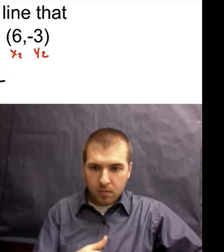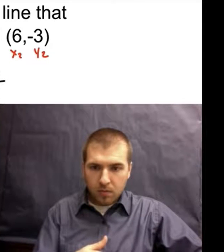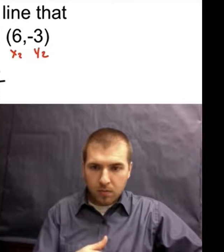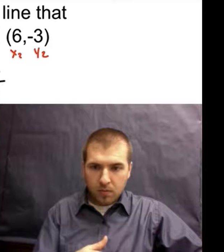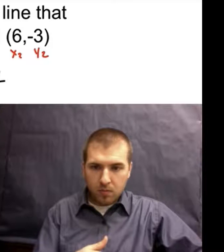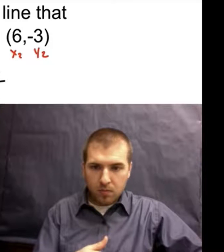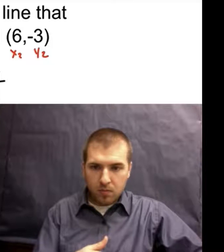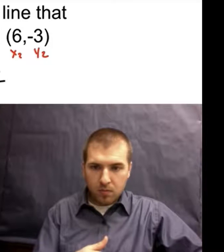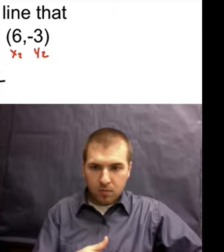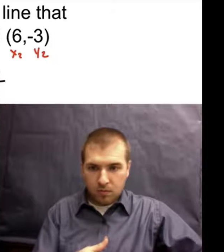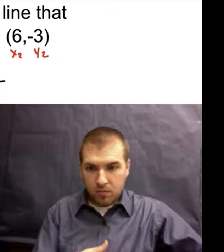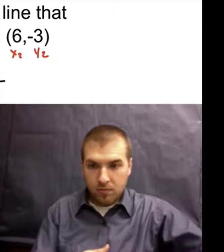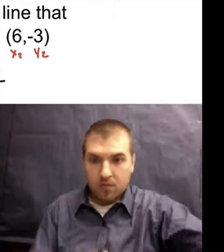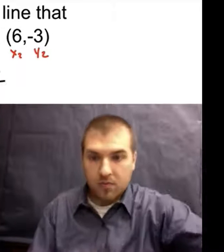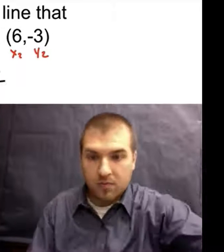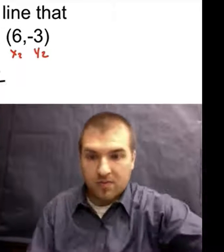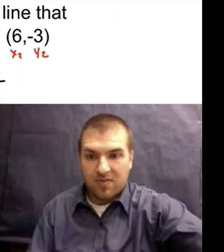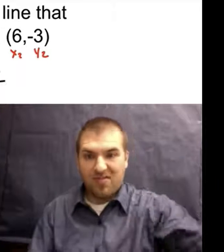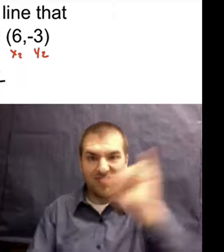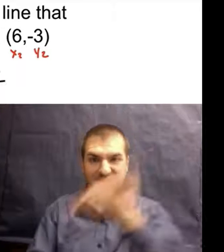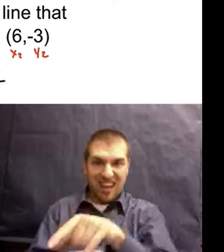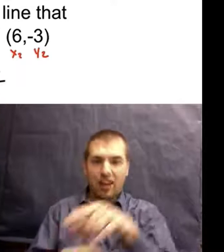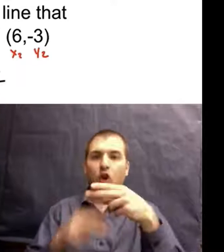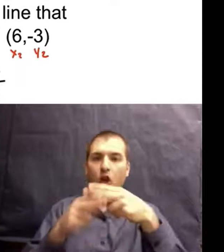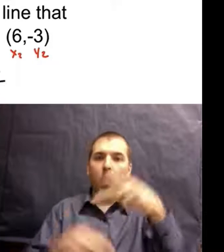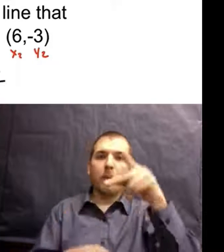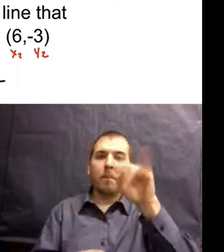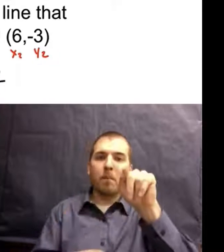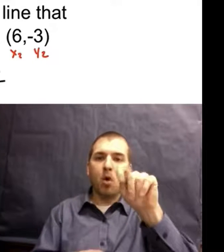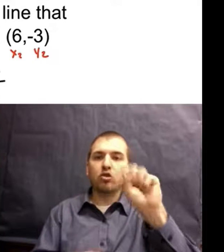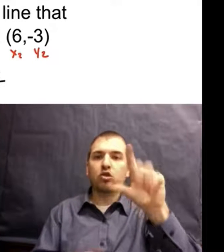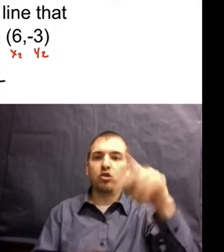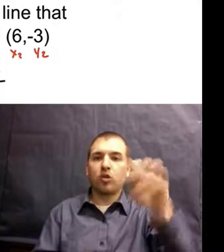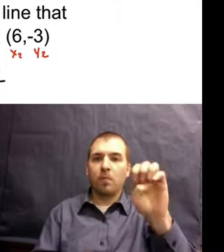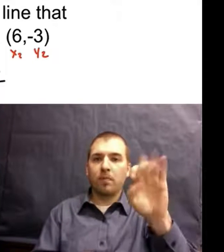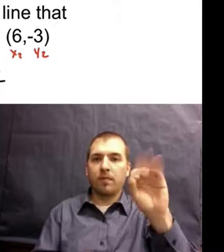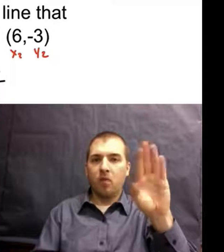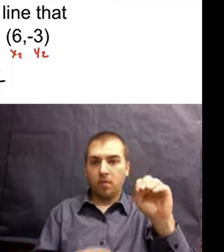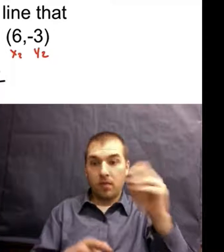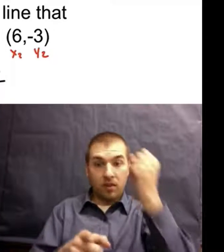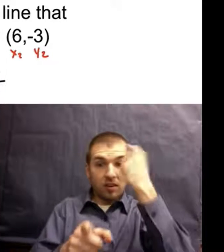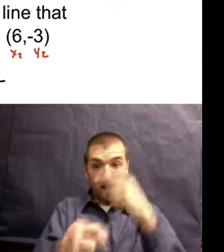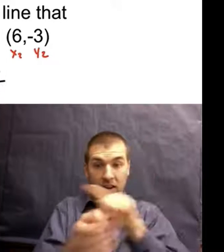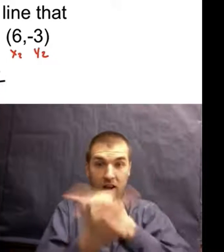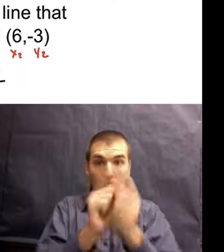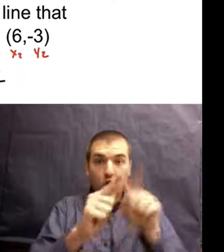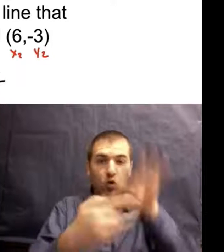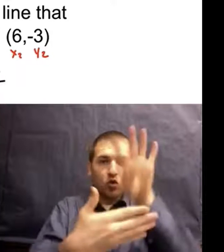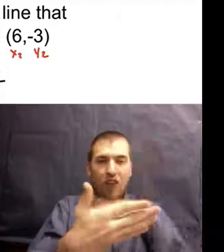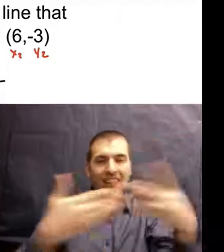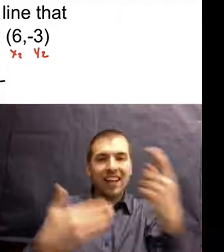y equals negative 1 times x minus 3. That's the point slope